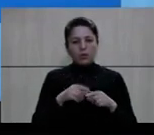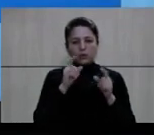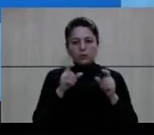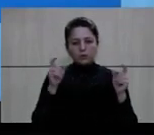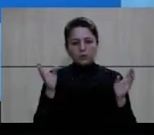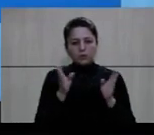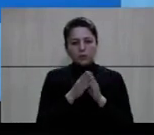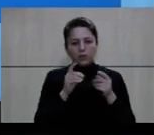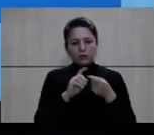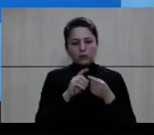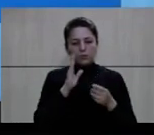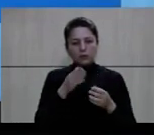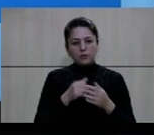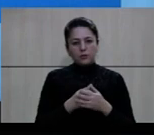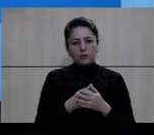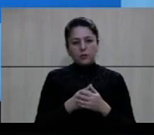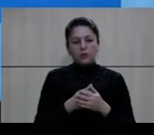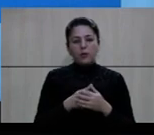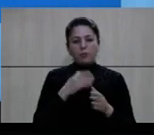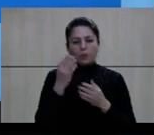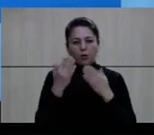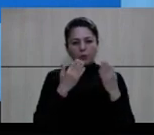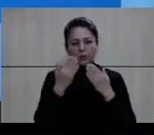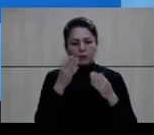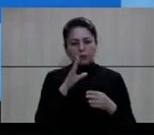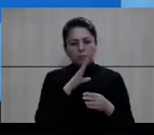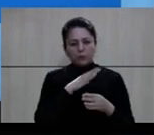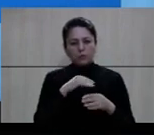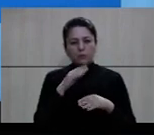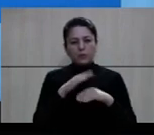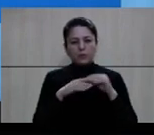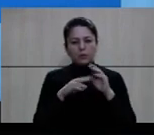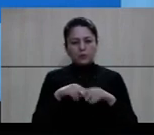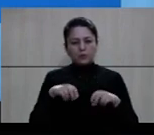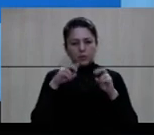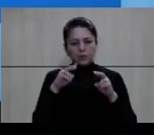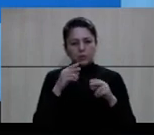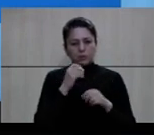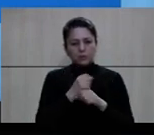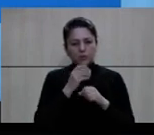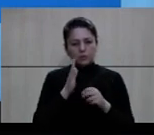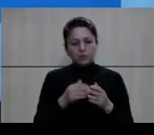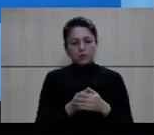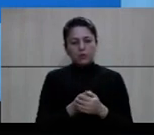bilan aloqada bo'lishadi, ya'ni muomalada bo'lib kasb turlarini yuritishadi. Keling, endi quyida